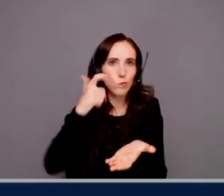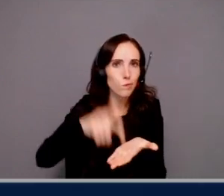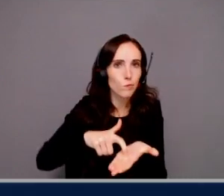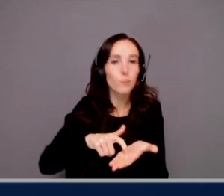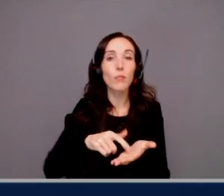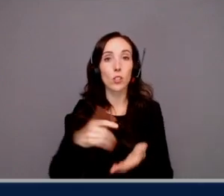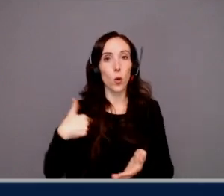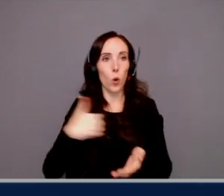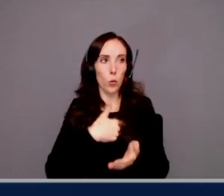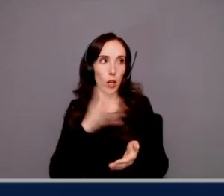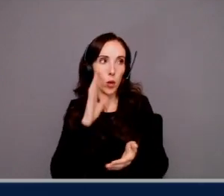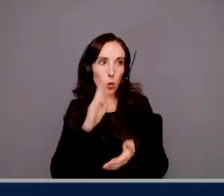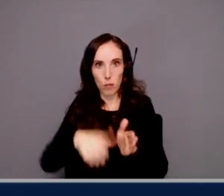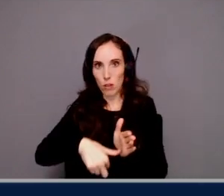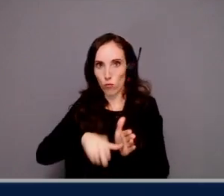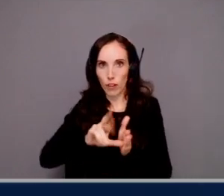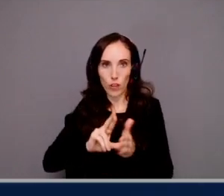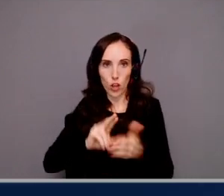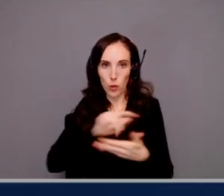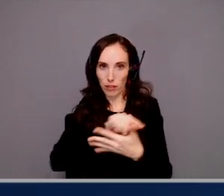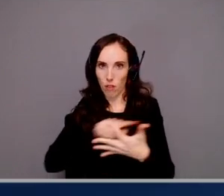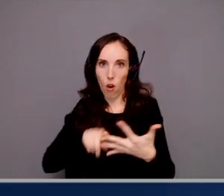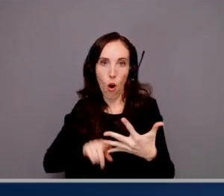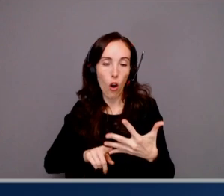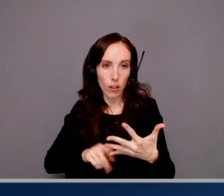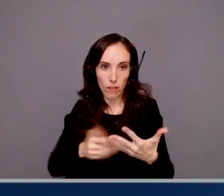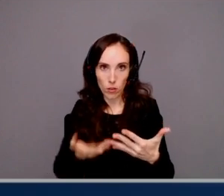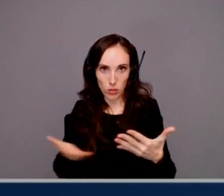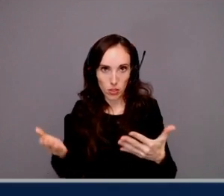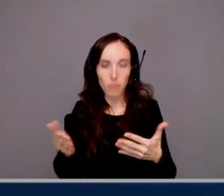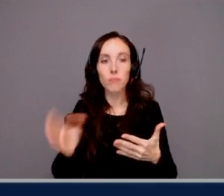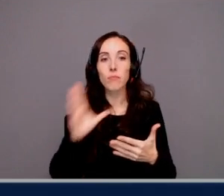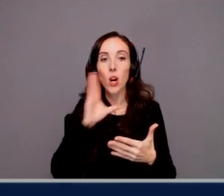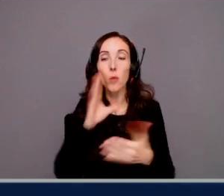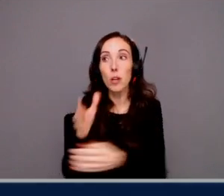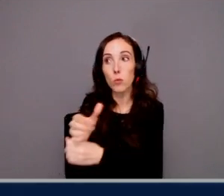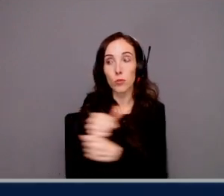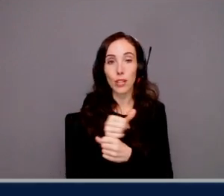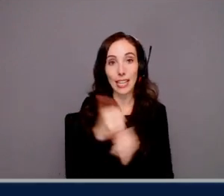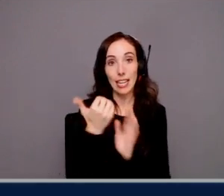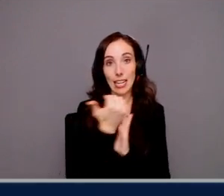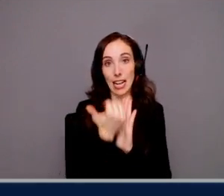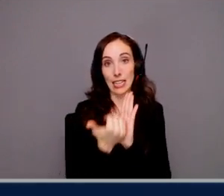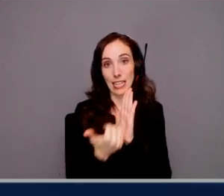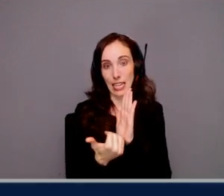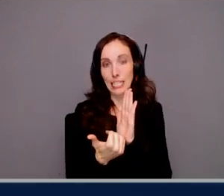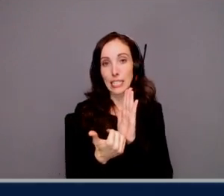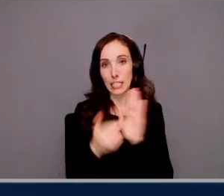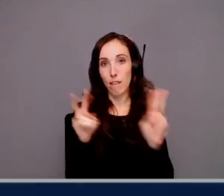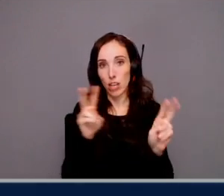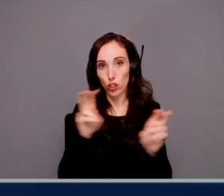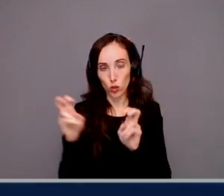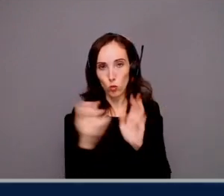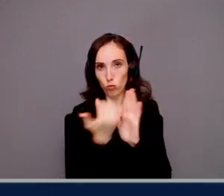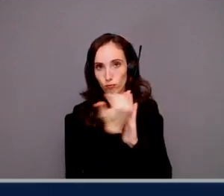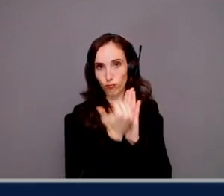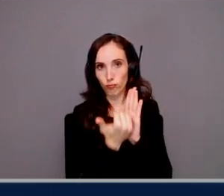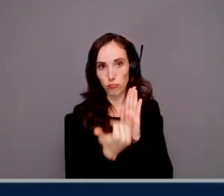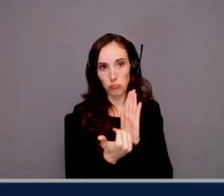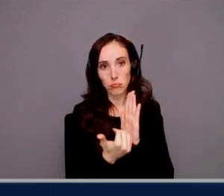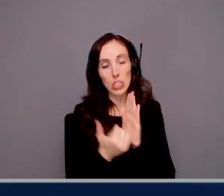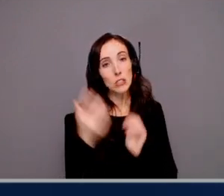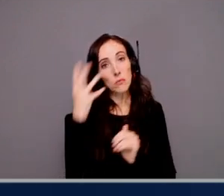reviewing all of that, all of those, and we'll get a list of issues back. This is a decent